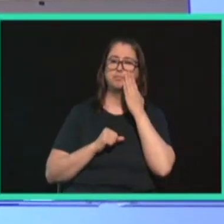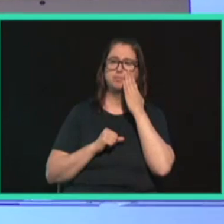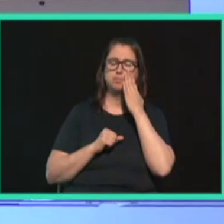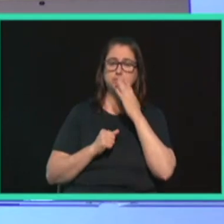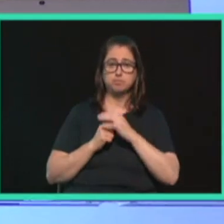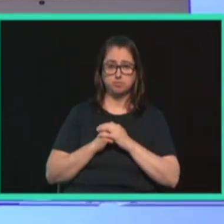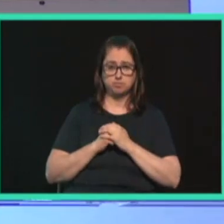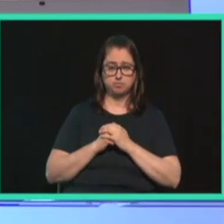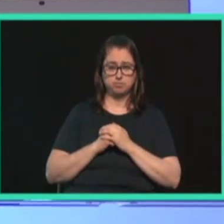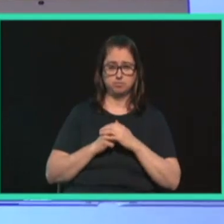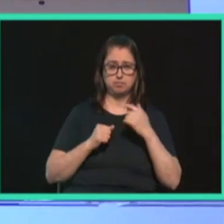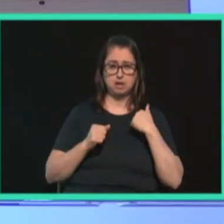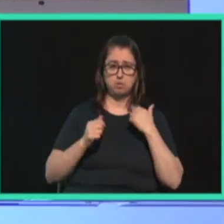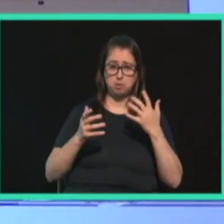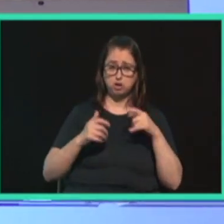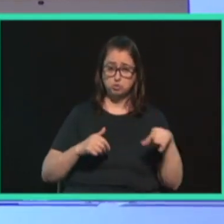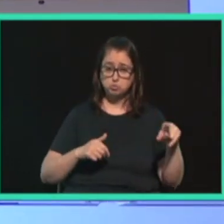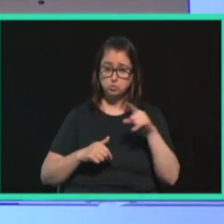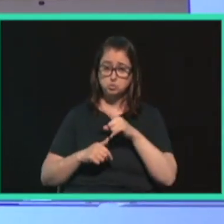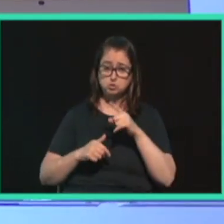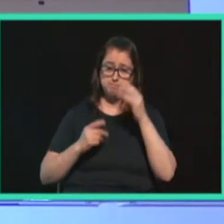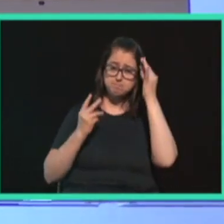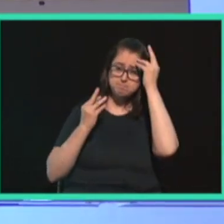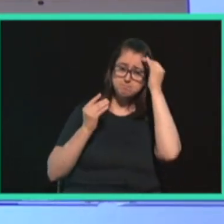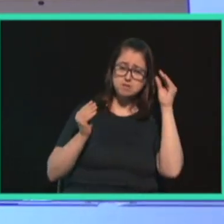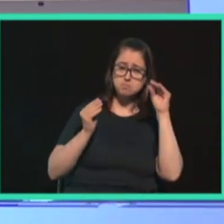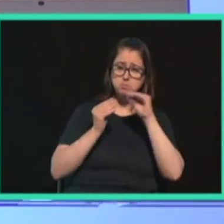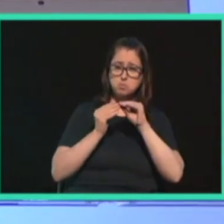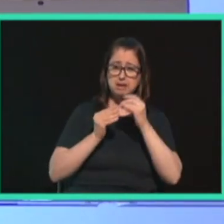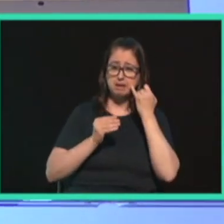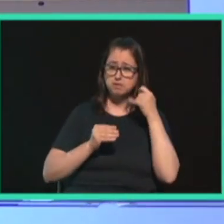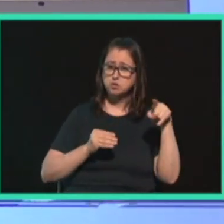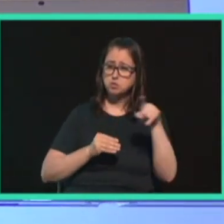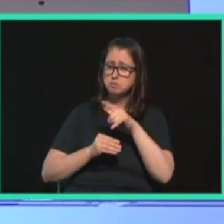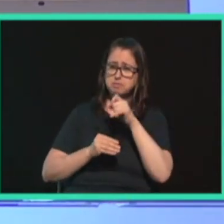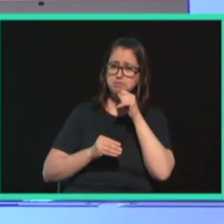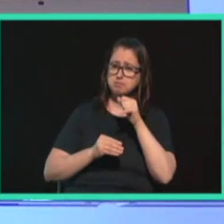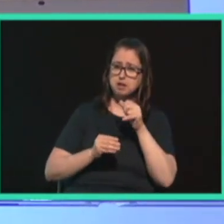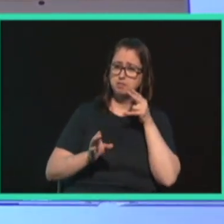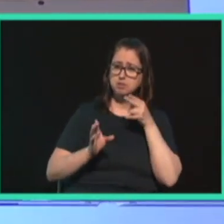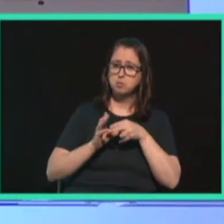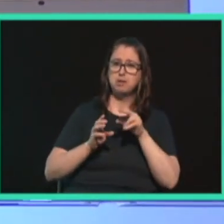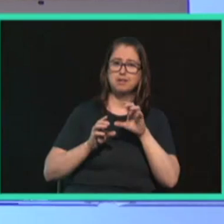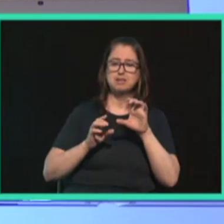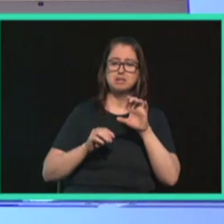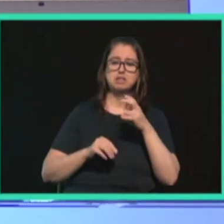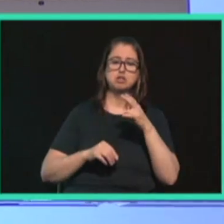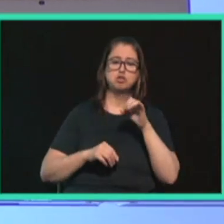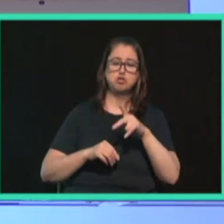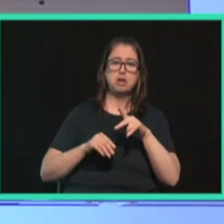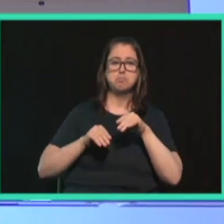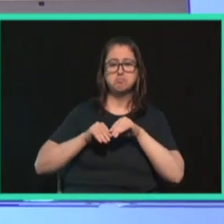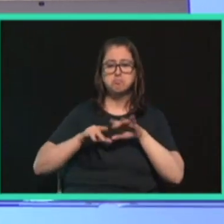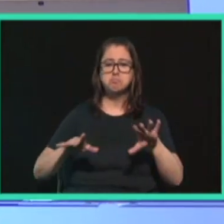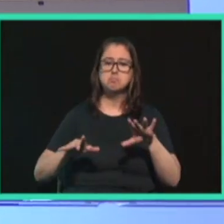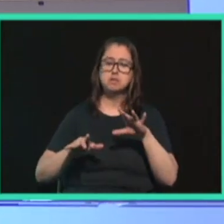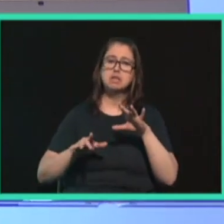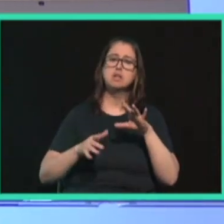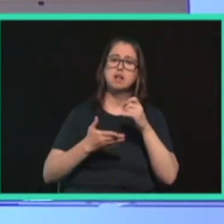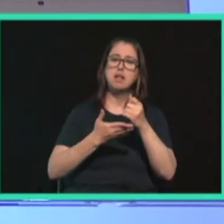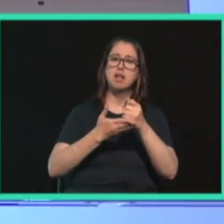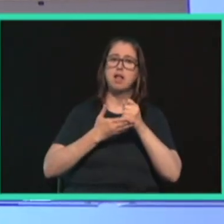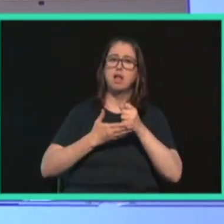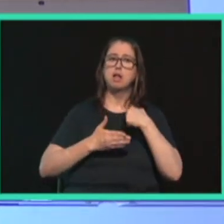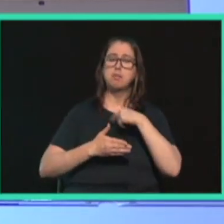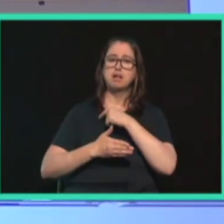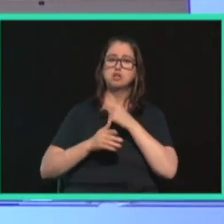you to consider becoming, if you're not already, part of the CHIP movement and to help us change the lives